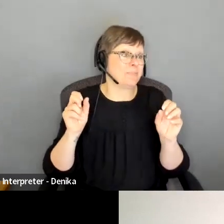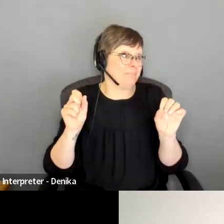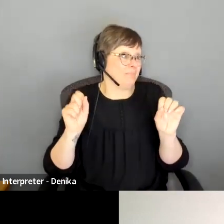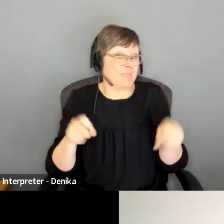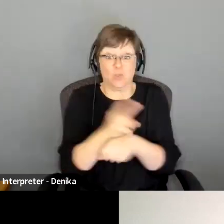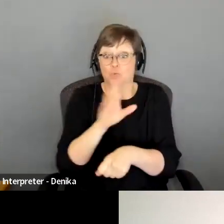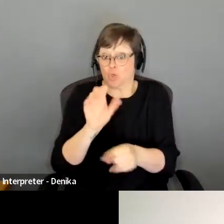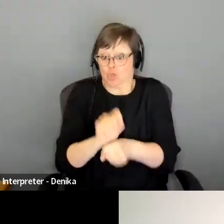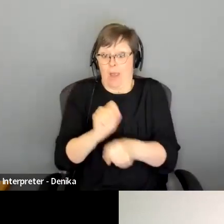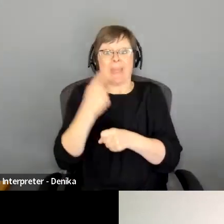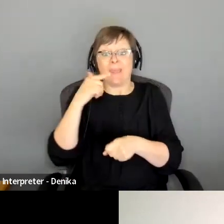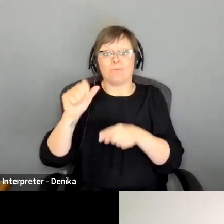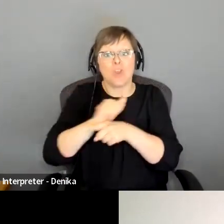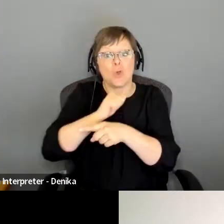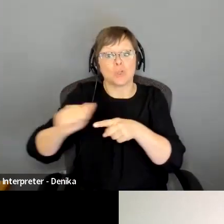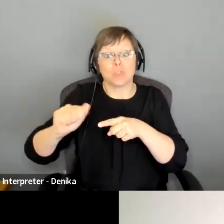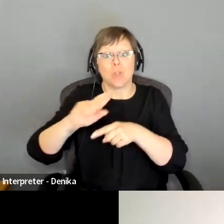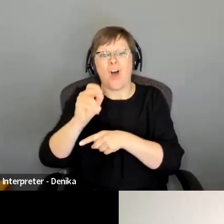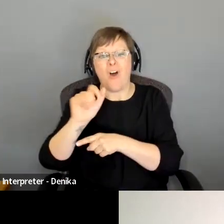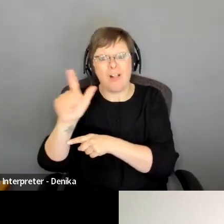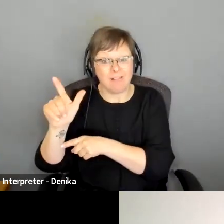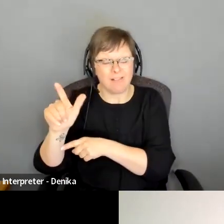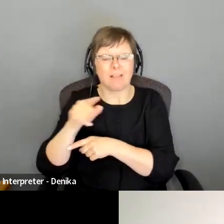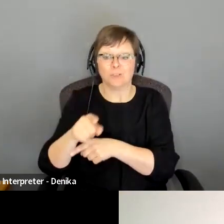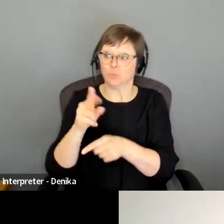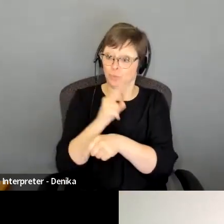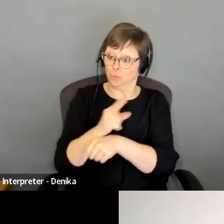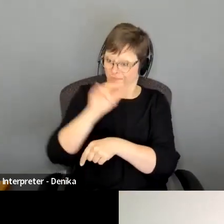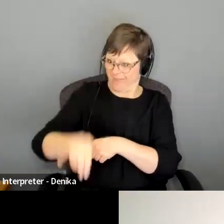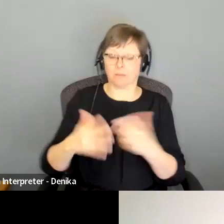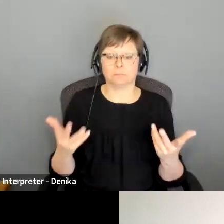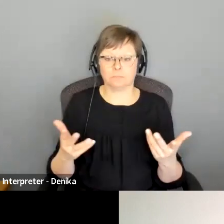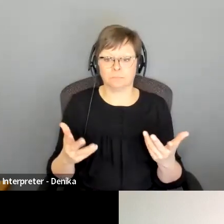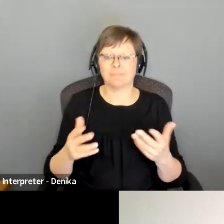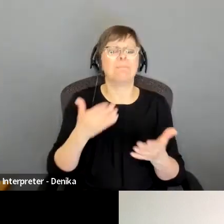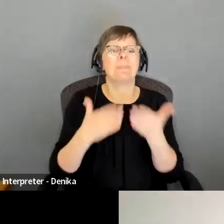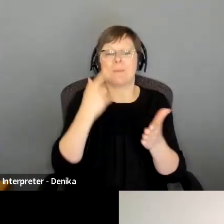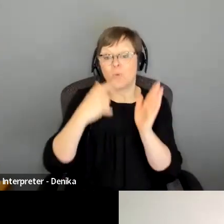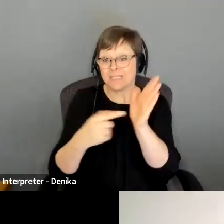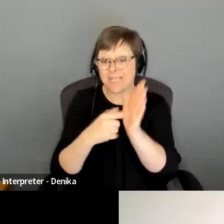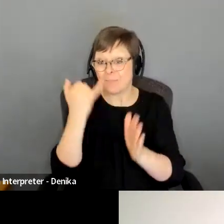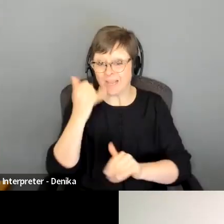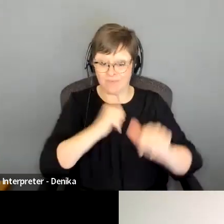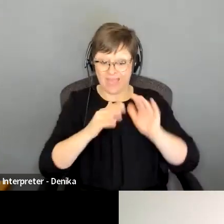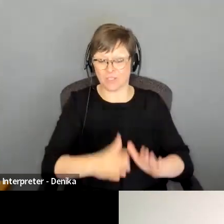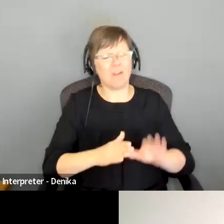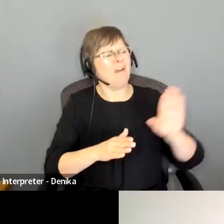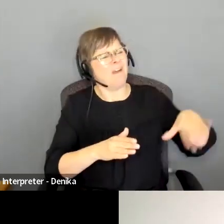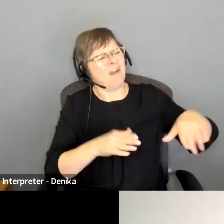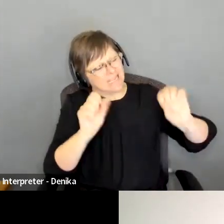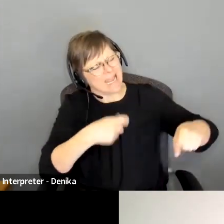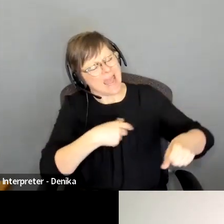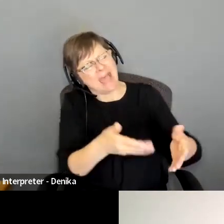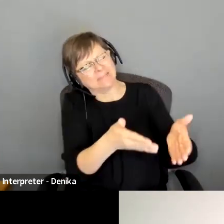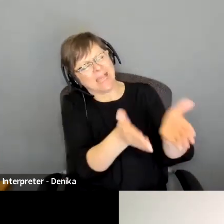If you are in a rehearsal hall, you could, if an actor say, hey, can we work on that scene? Can I ask a question about